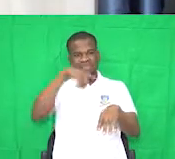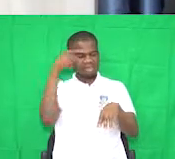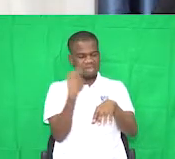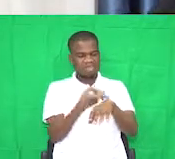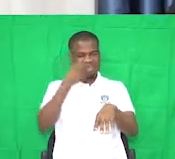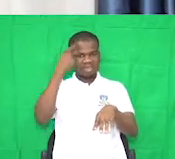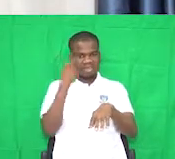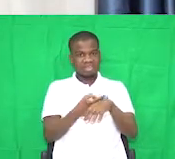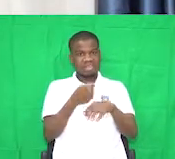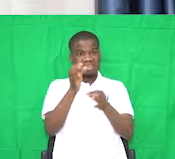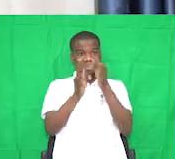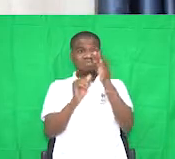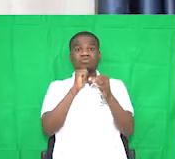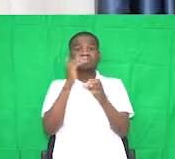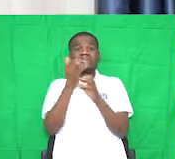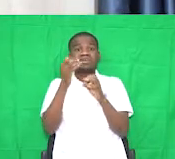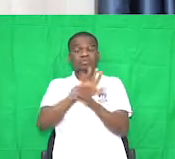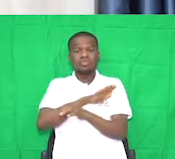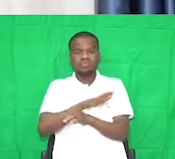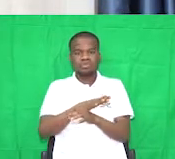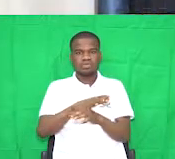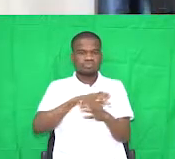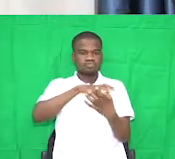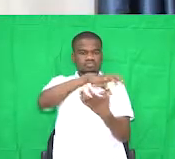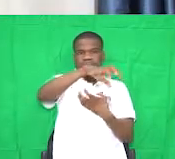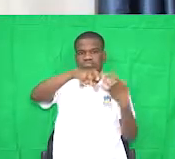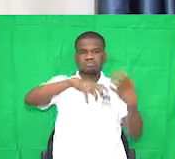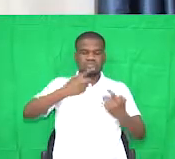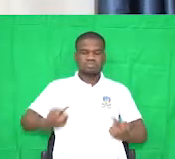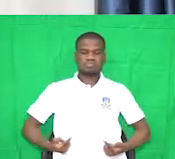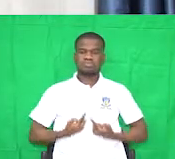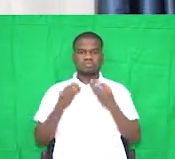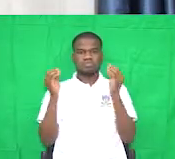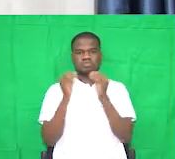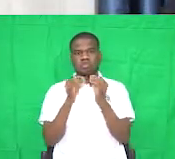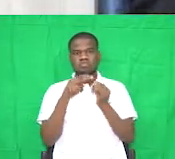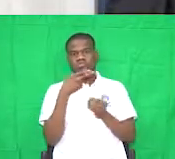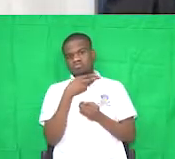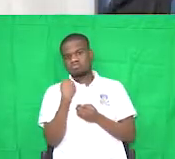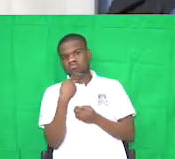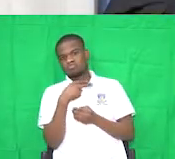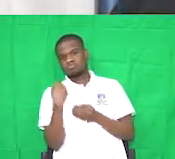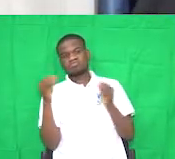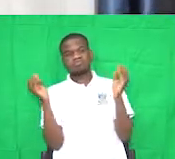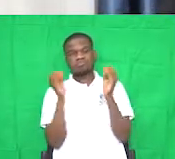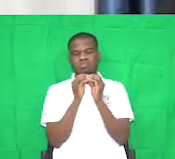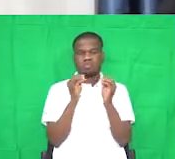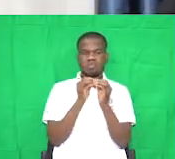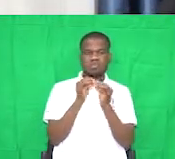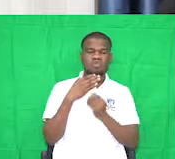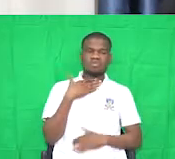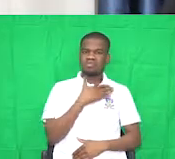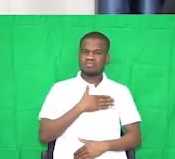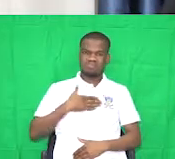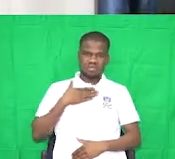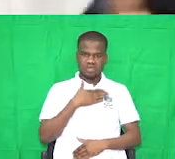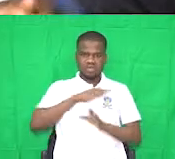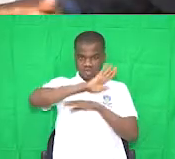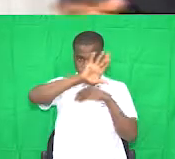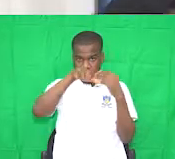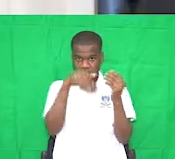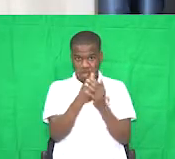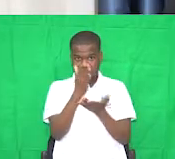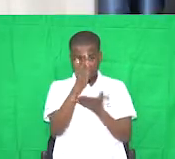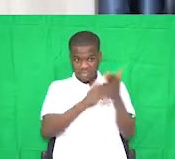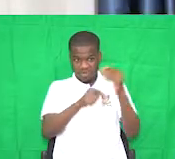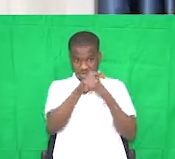yedan yen nyina ye hyeye sofo me yekɔ nanso among the ministers there are the evangelists, there are the teachers, there